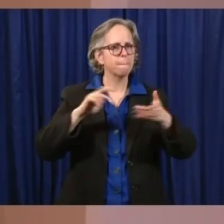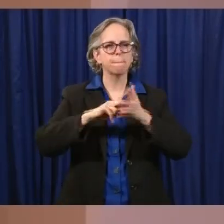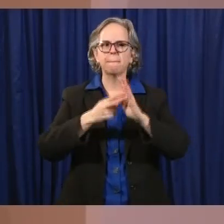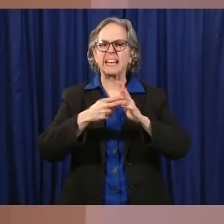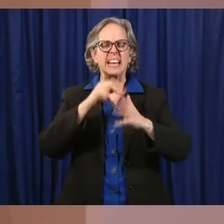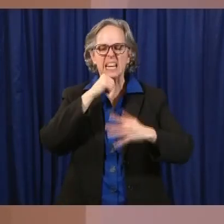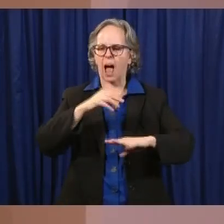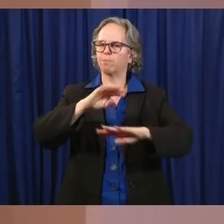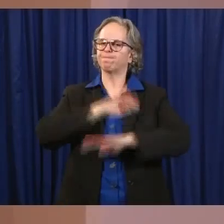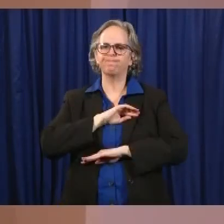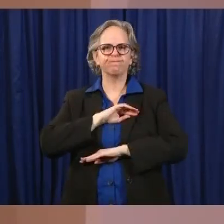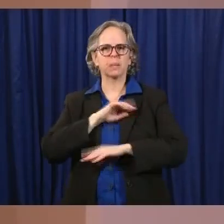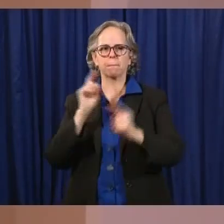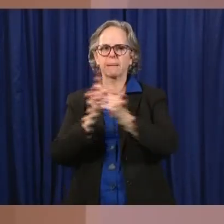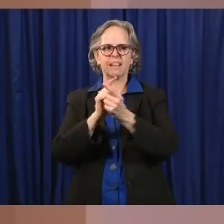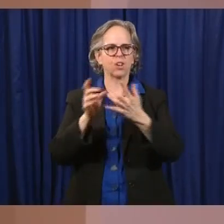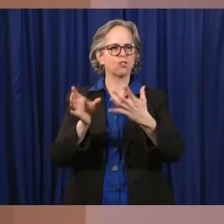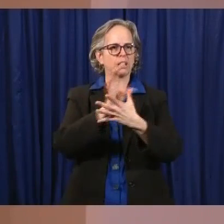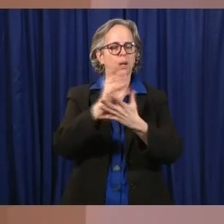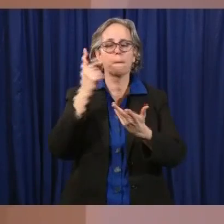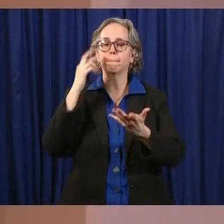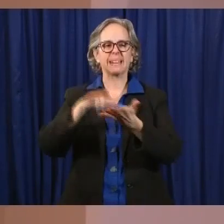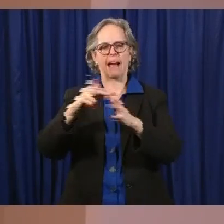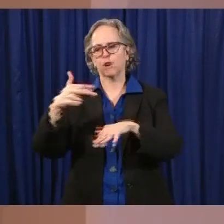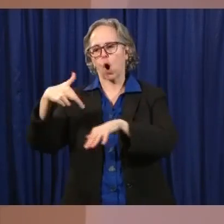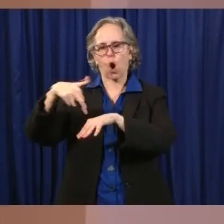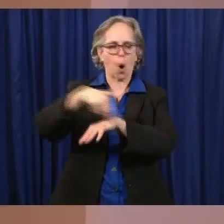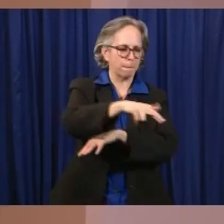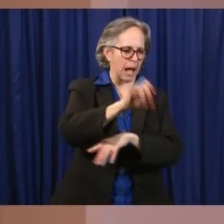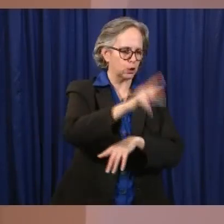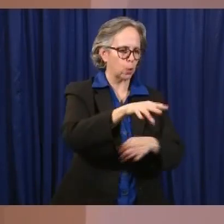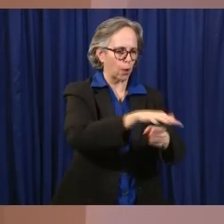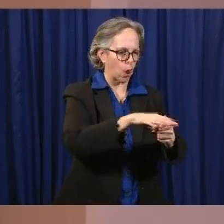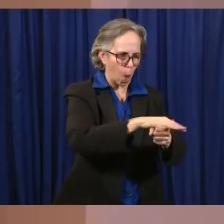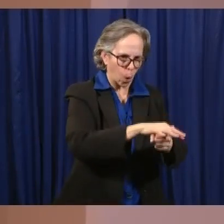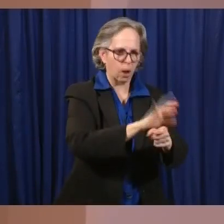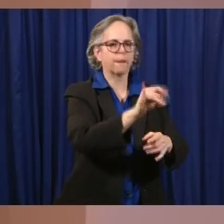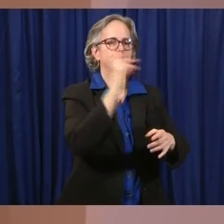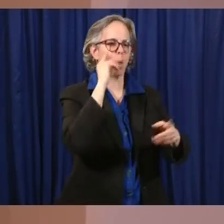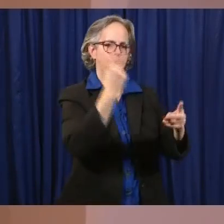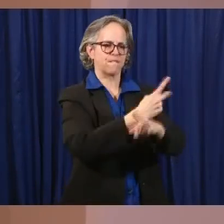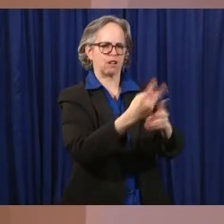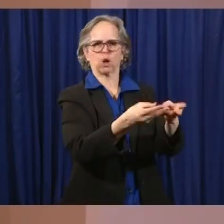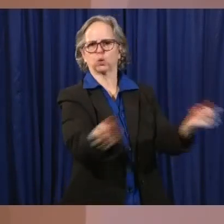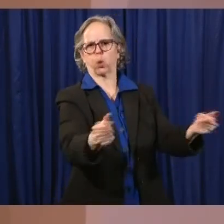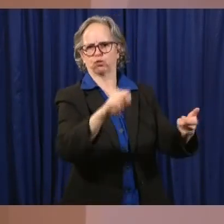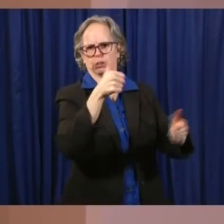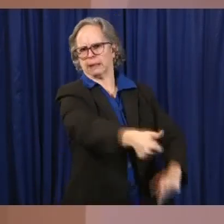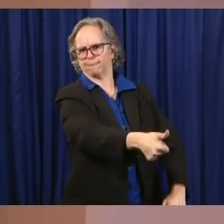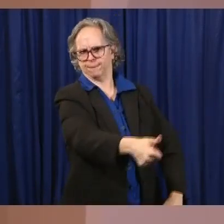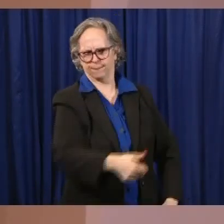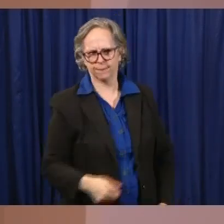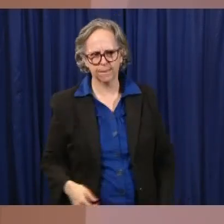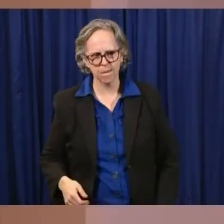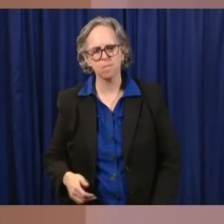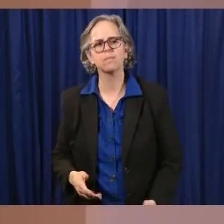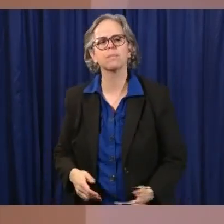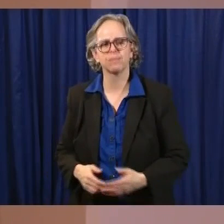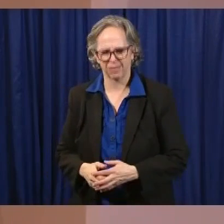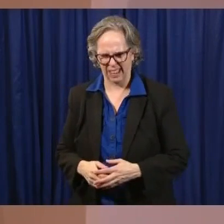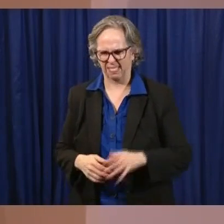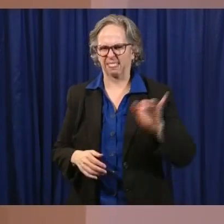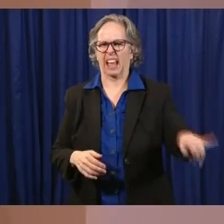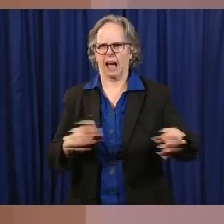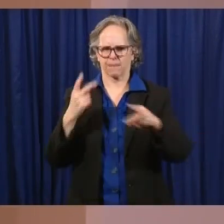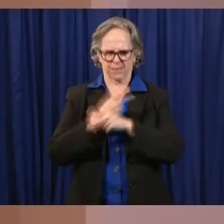at the local level. The commission allowed those the local rulings to stand uninterrupted. There are